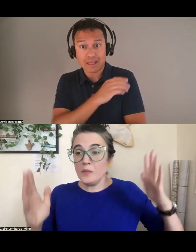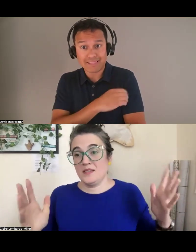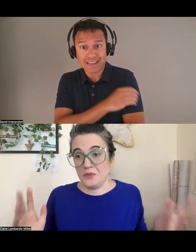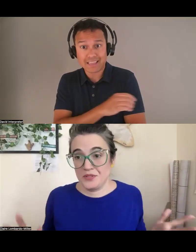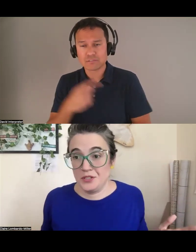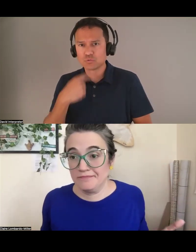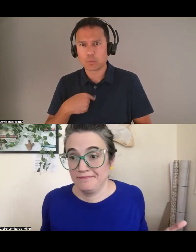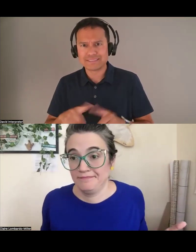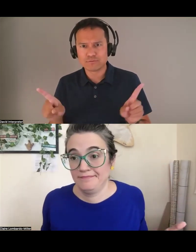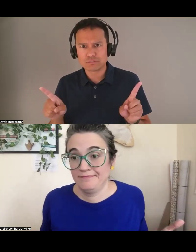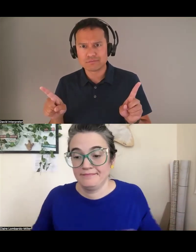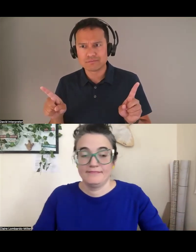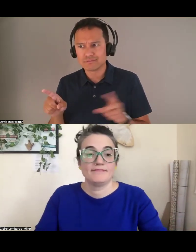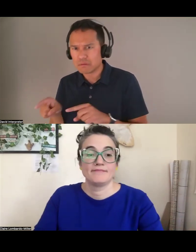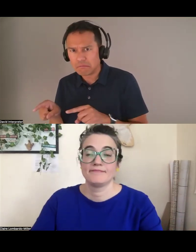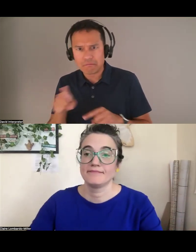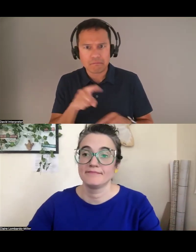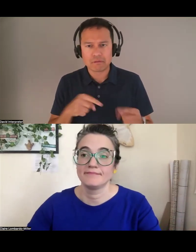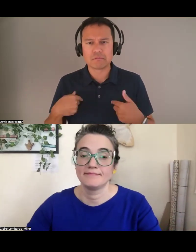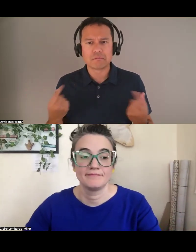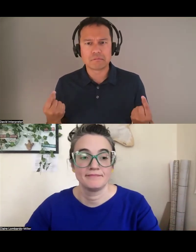What am I supposed to do?